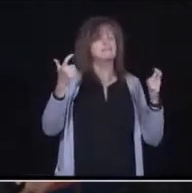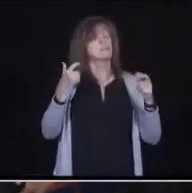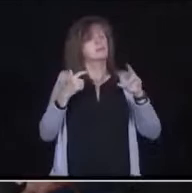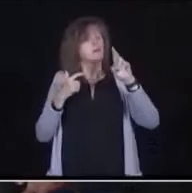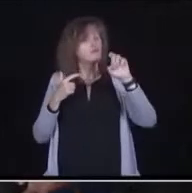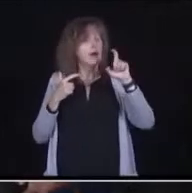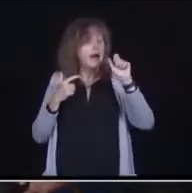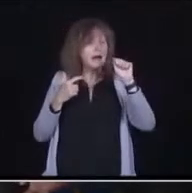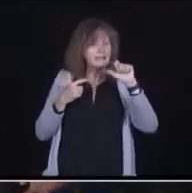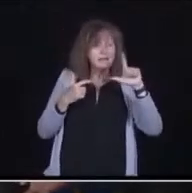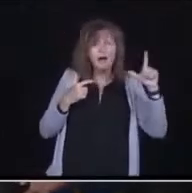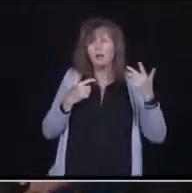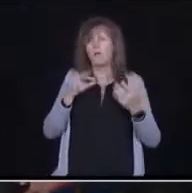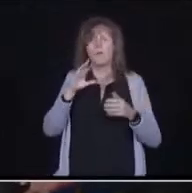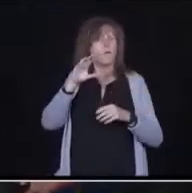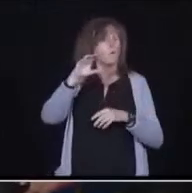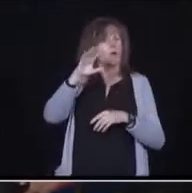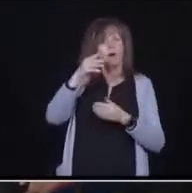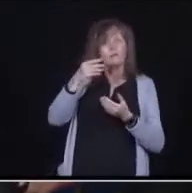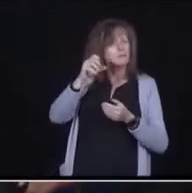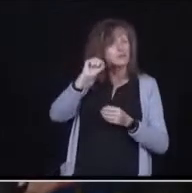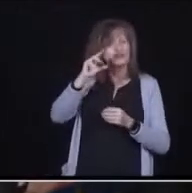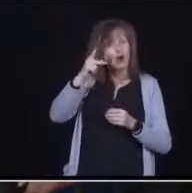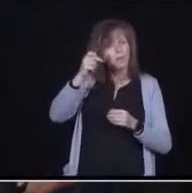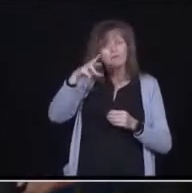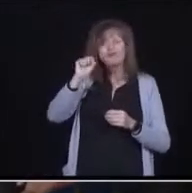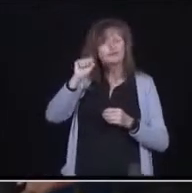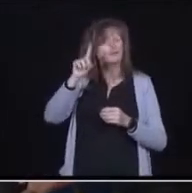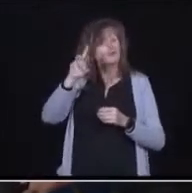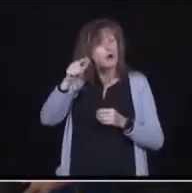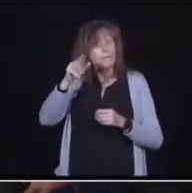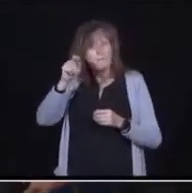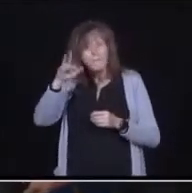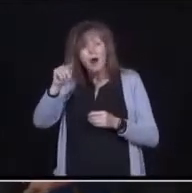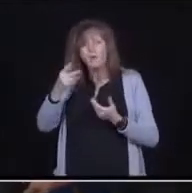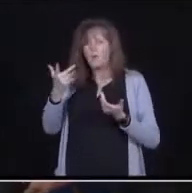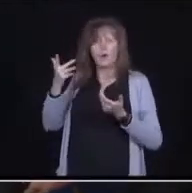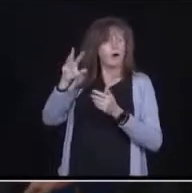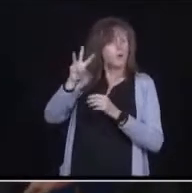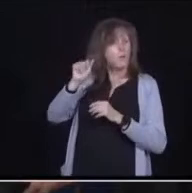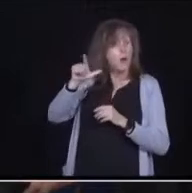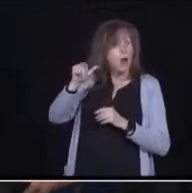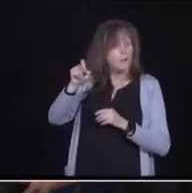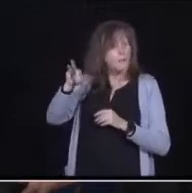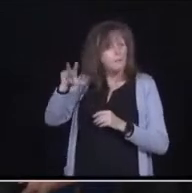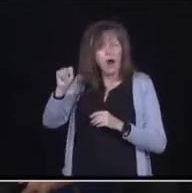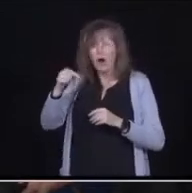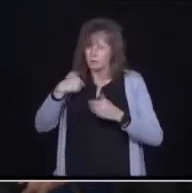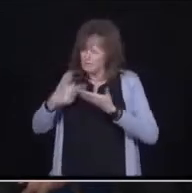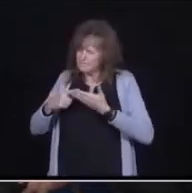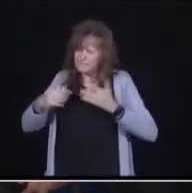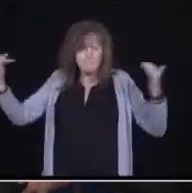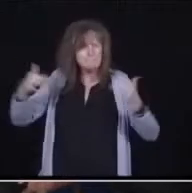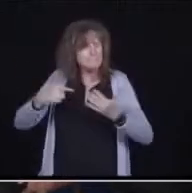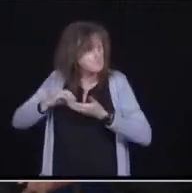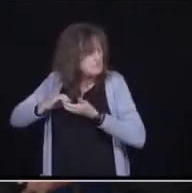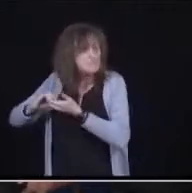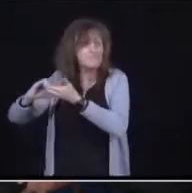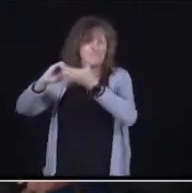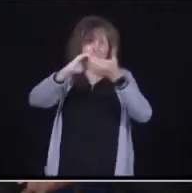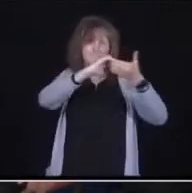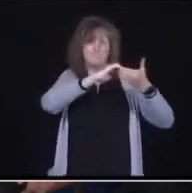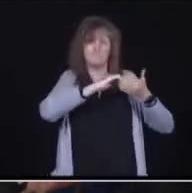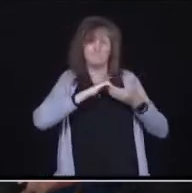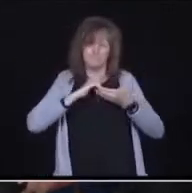or the Loblaws or the Walmarts, everyone's coming to the table and coordinating with each and every one of them, and even working with